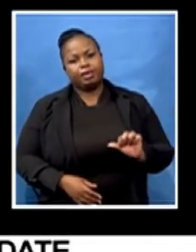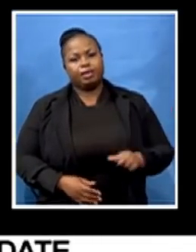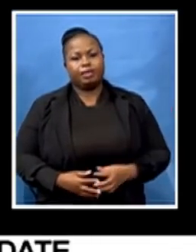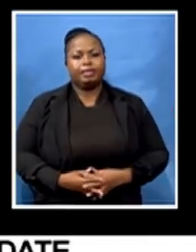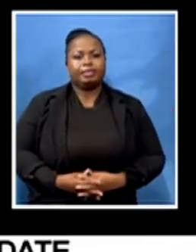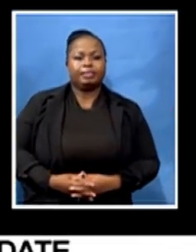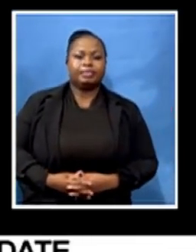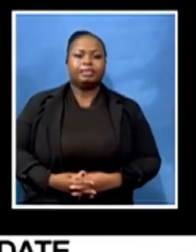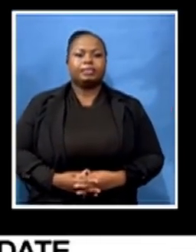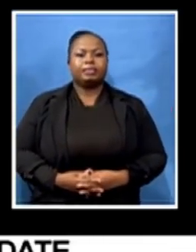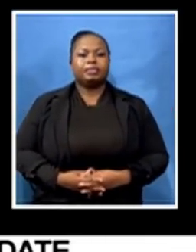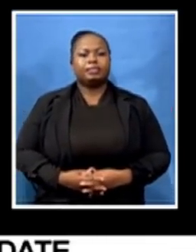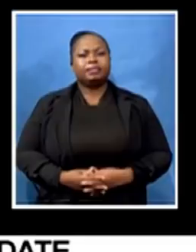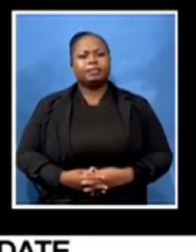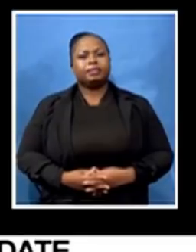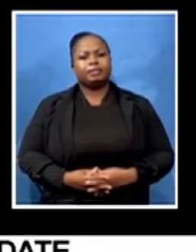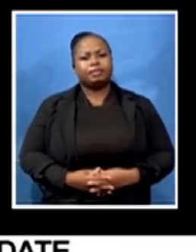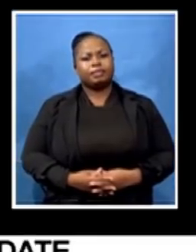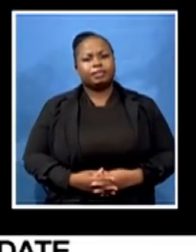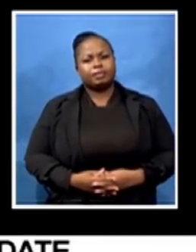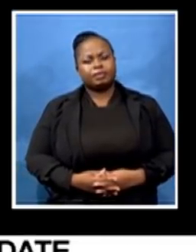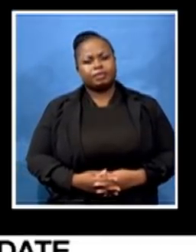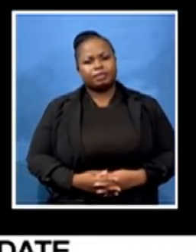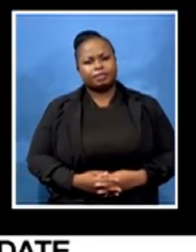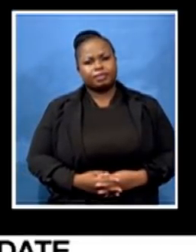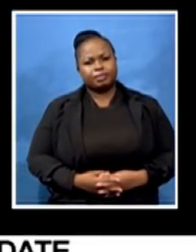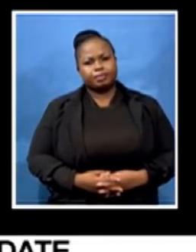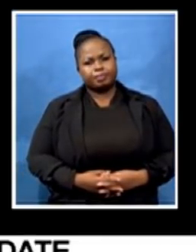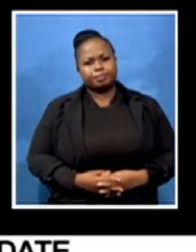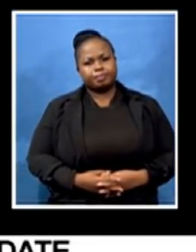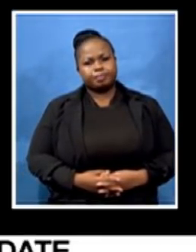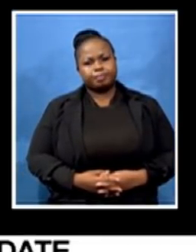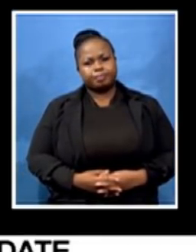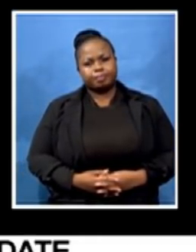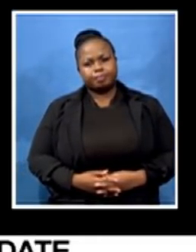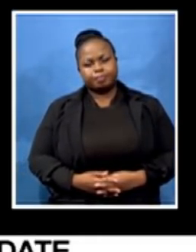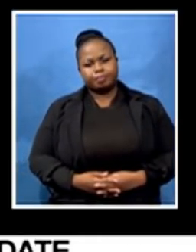I'm trying this new things and it's not working nicely. I'm going to back to my old things.